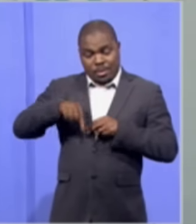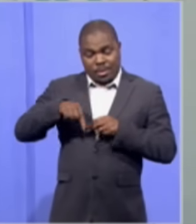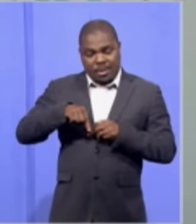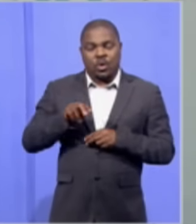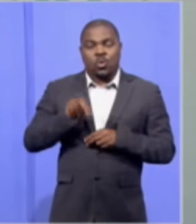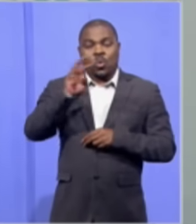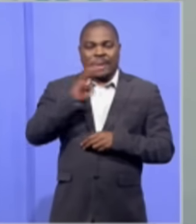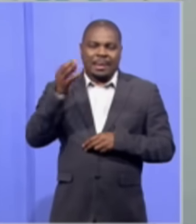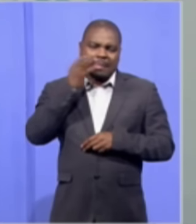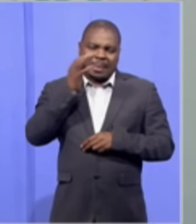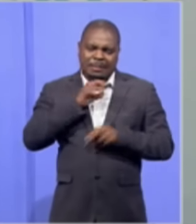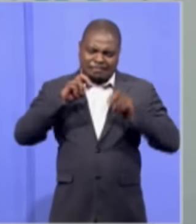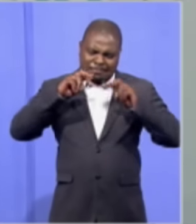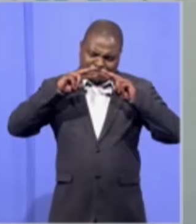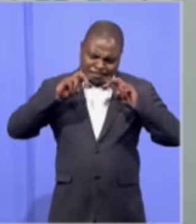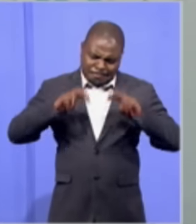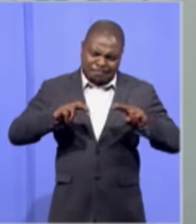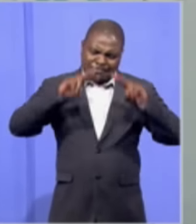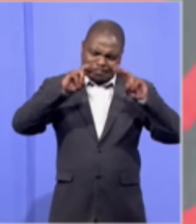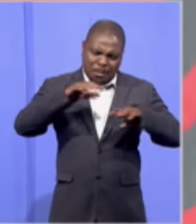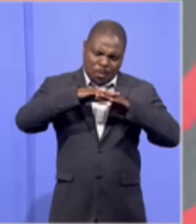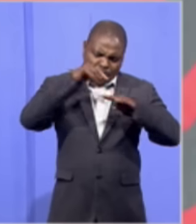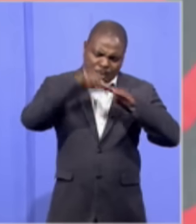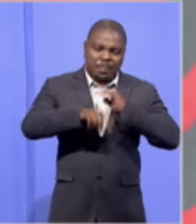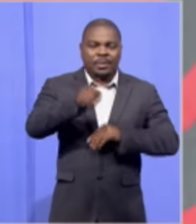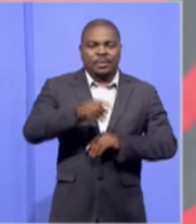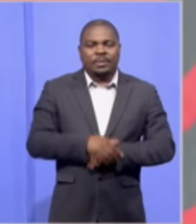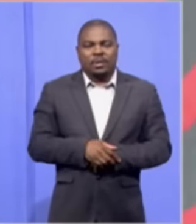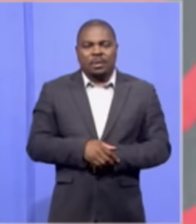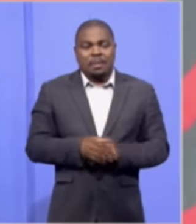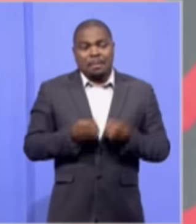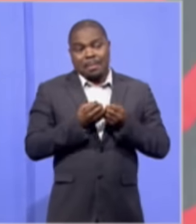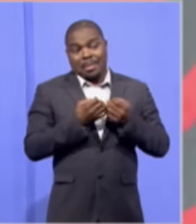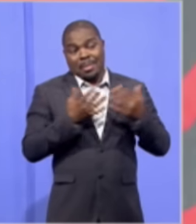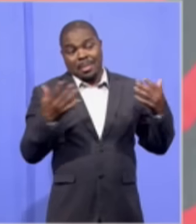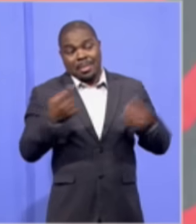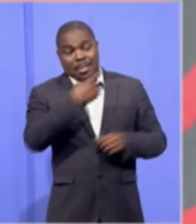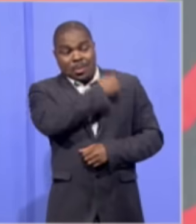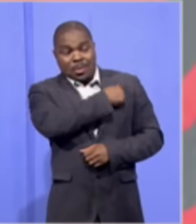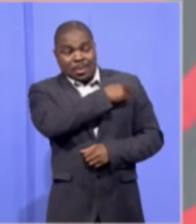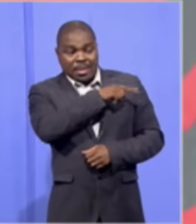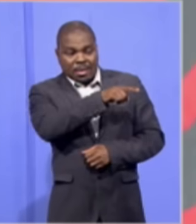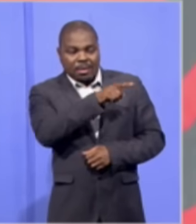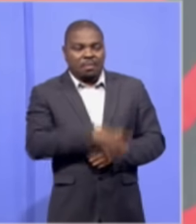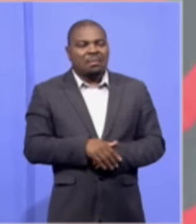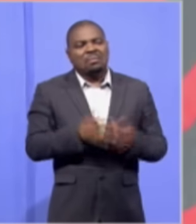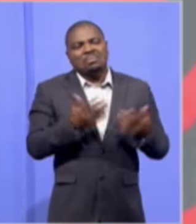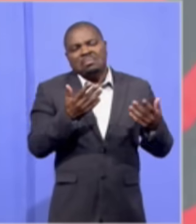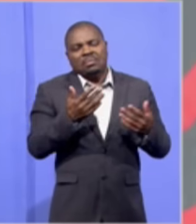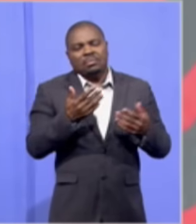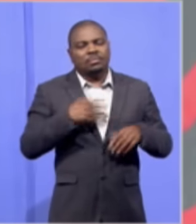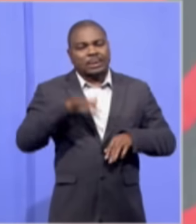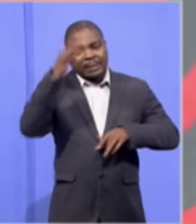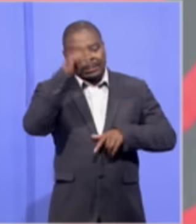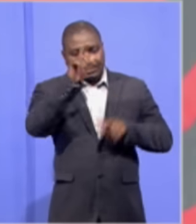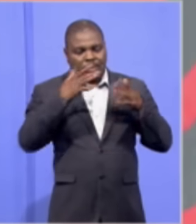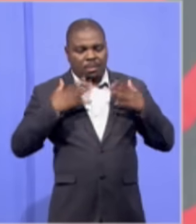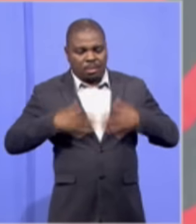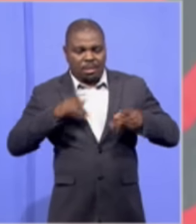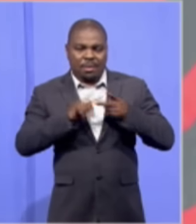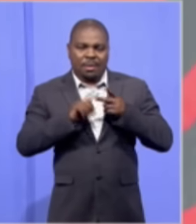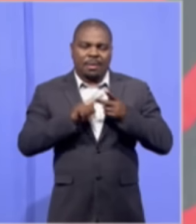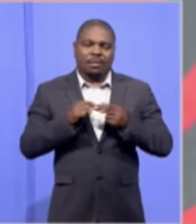di tsweletseng di tshwanetse go atolosiwa maokelo a rona a mantsi a itemogela tlhaelo ya diaparo tsa balwetse dilakane metsi a bollo thata